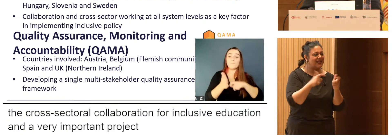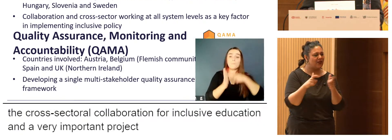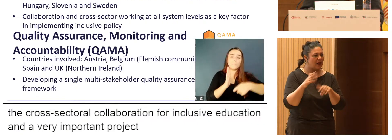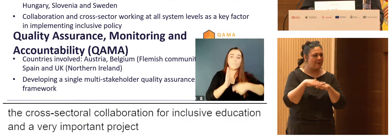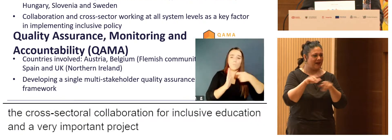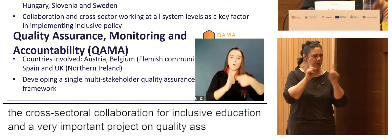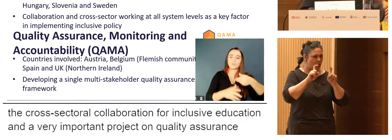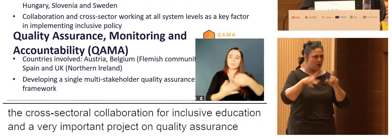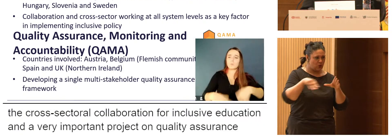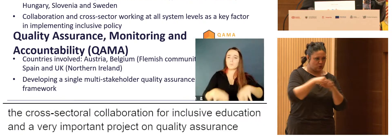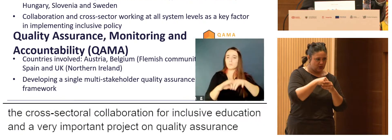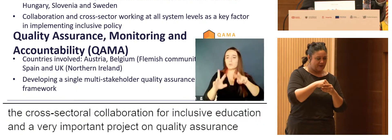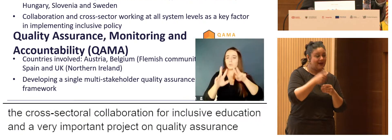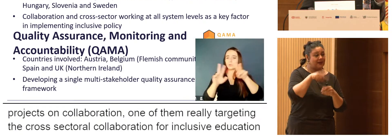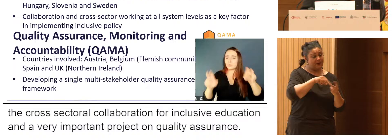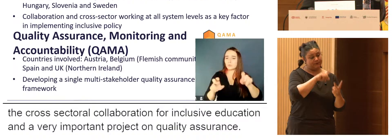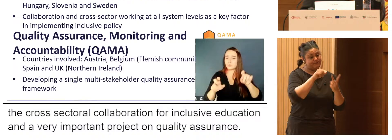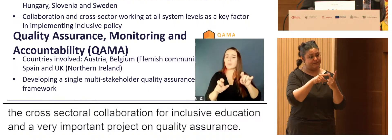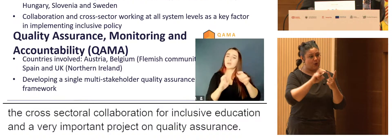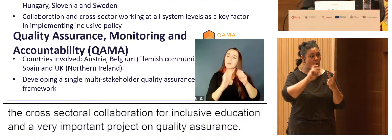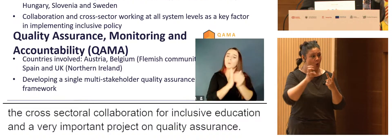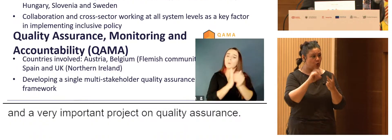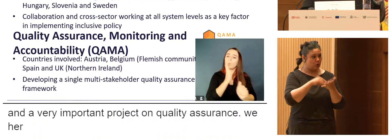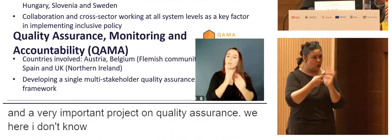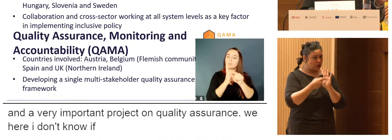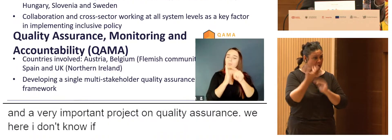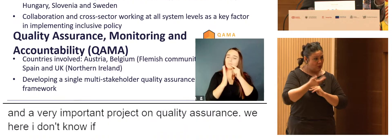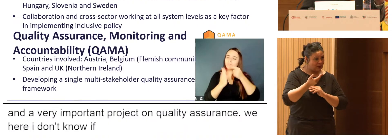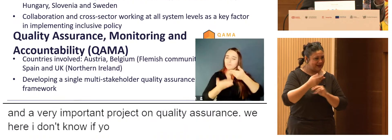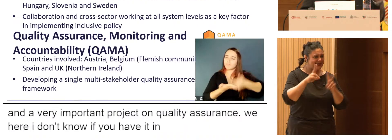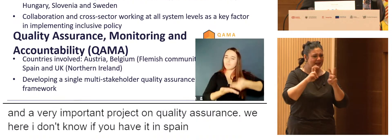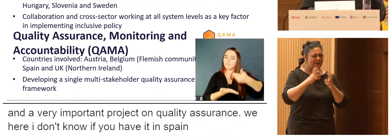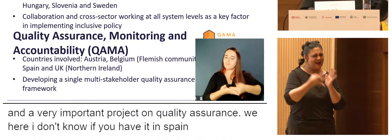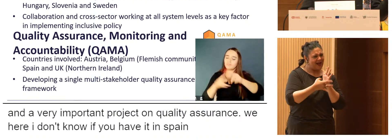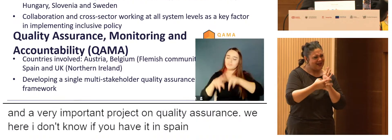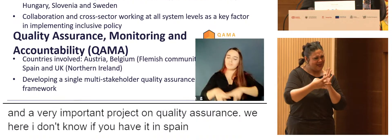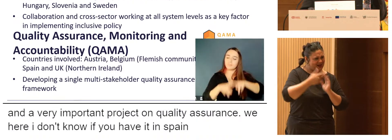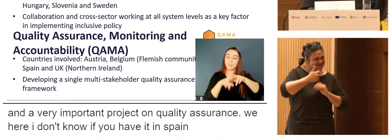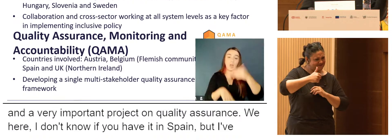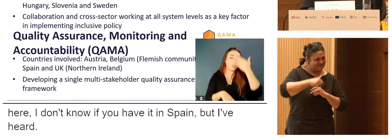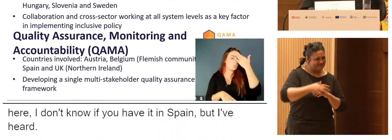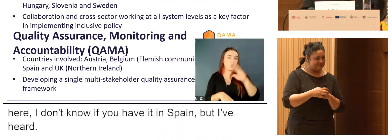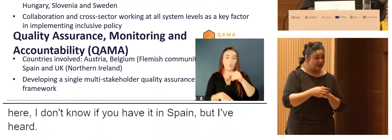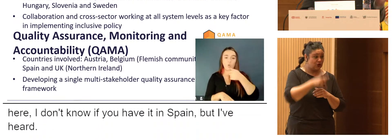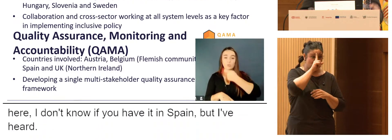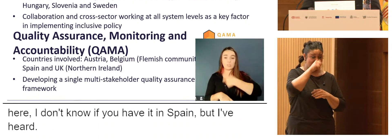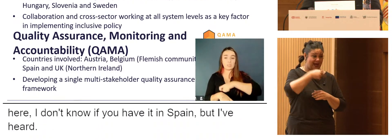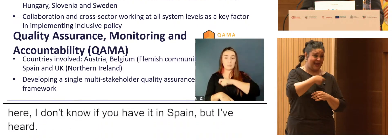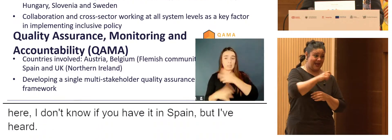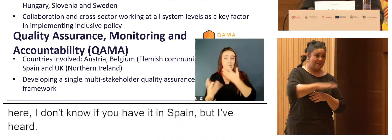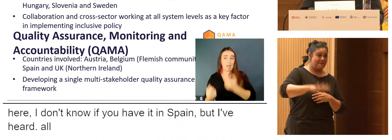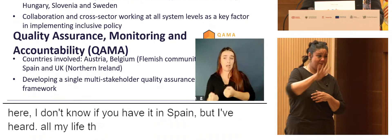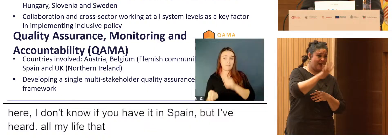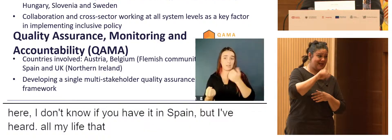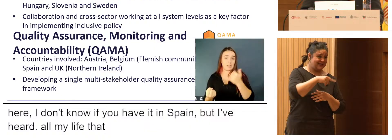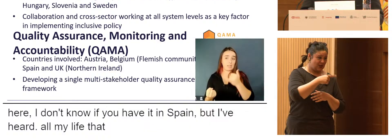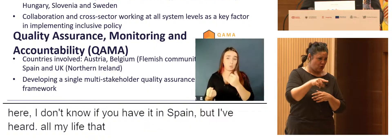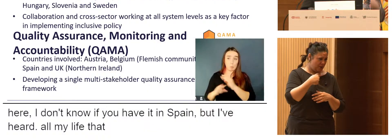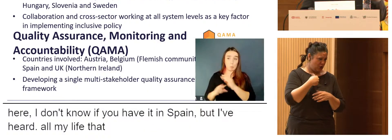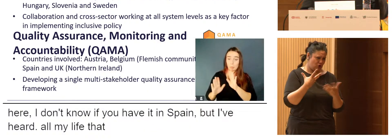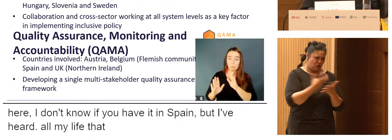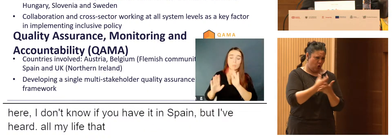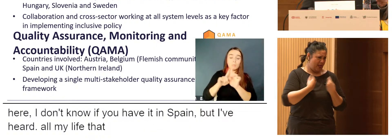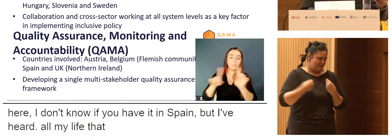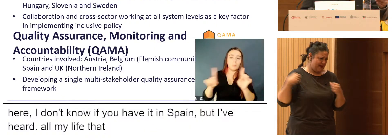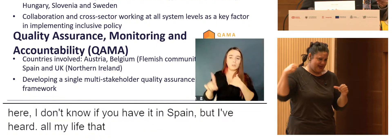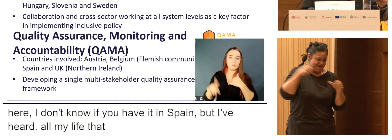assurance. We here, I don't know if you have it in Spain, but I've heard all my life that when